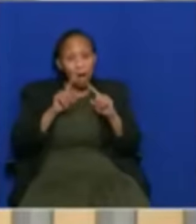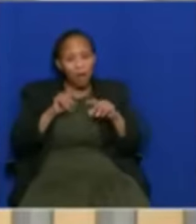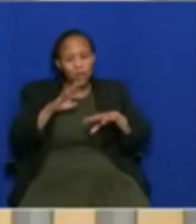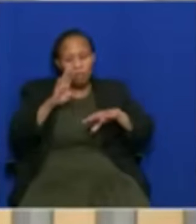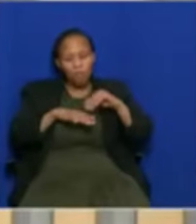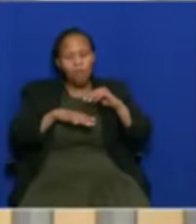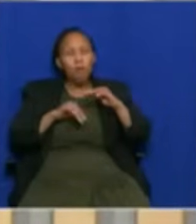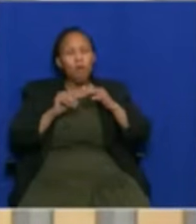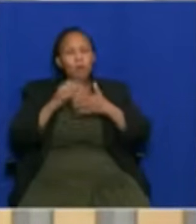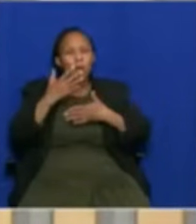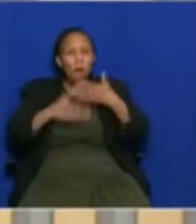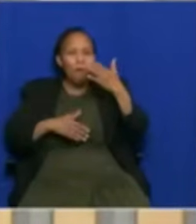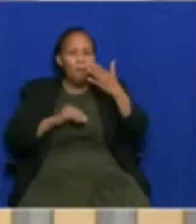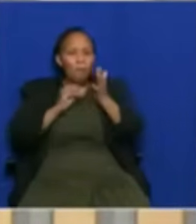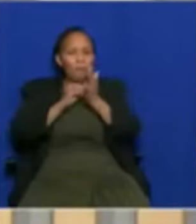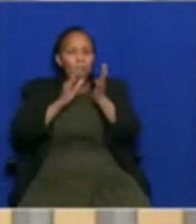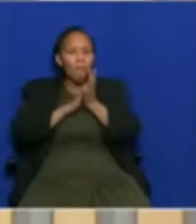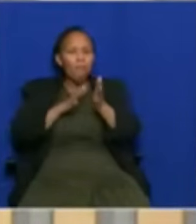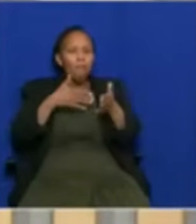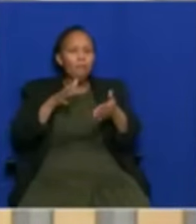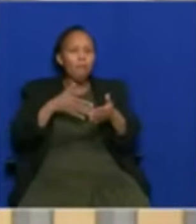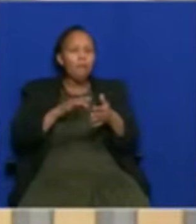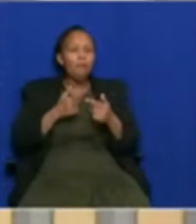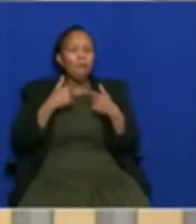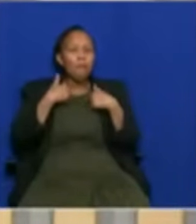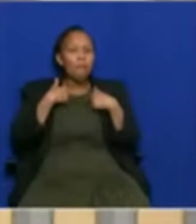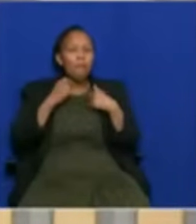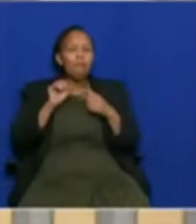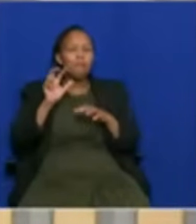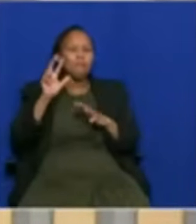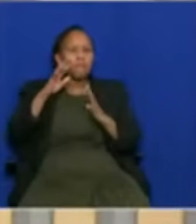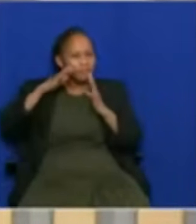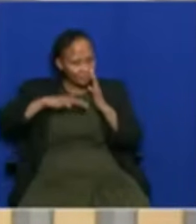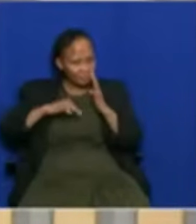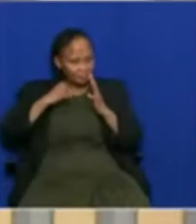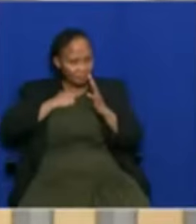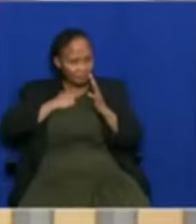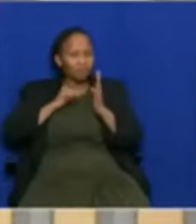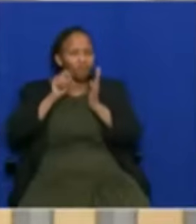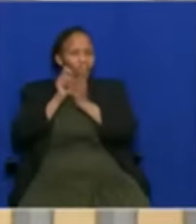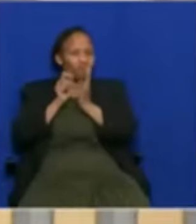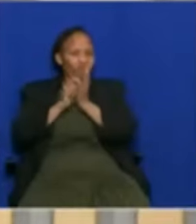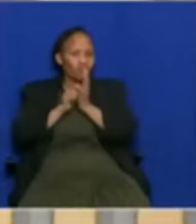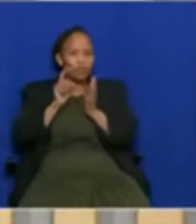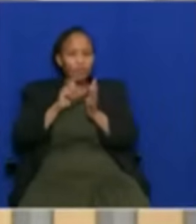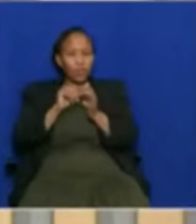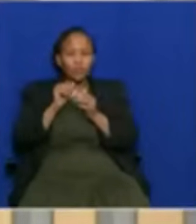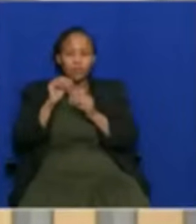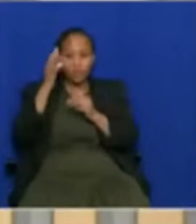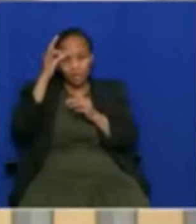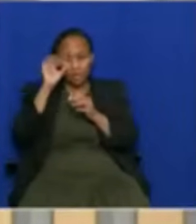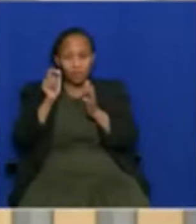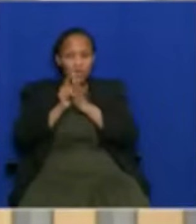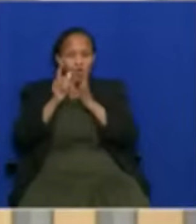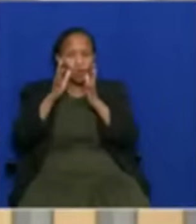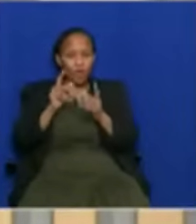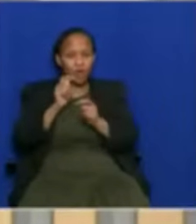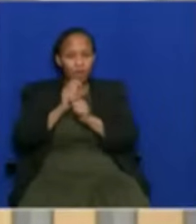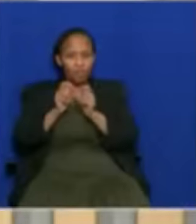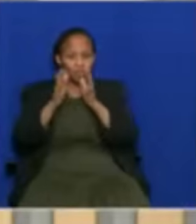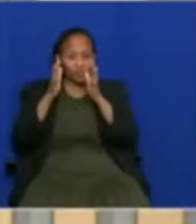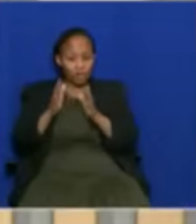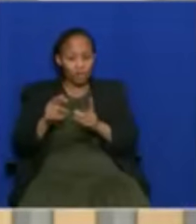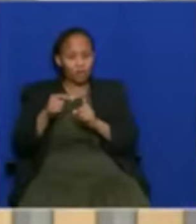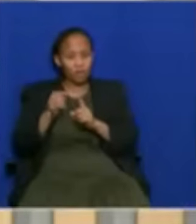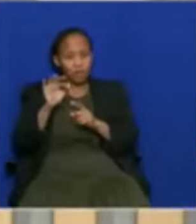what I wrote in my affidavit, handed to the prosecutor. She or he could have changed it in any